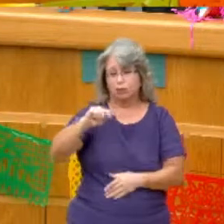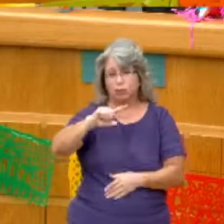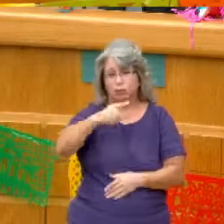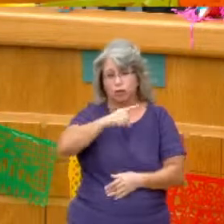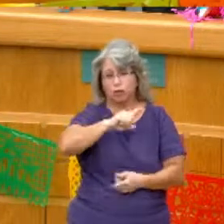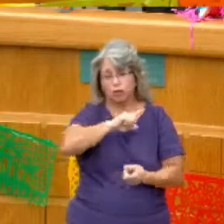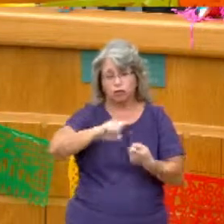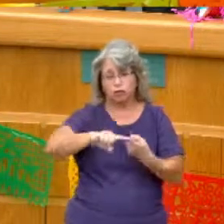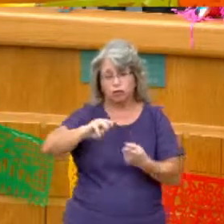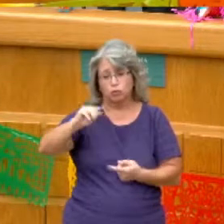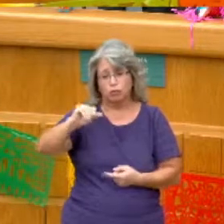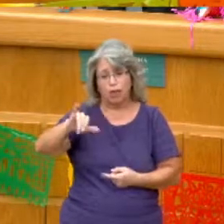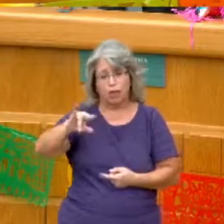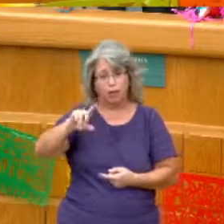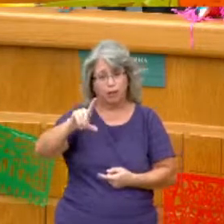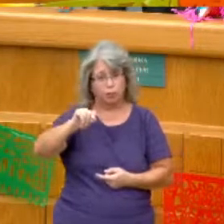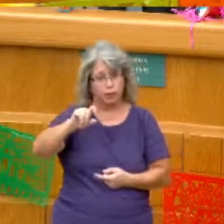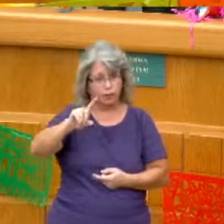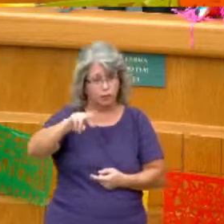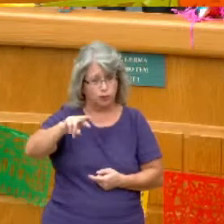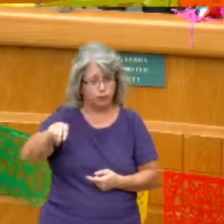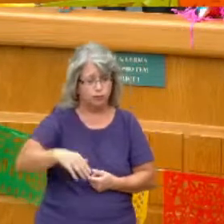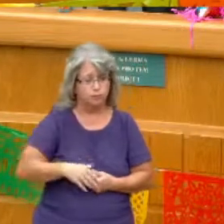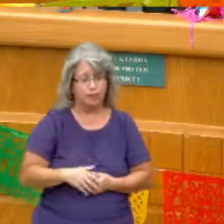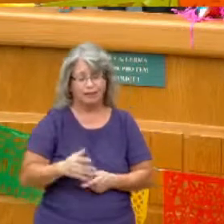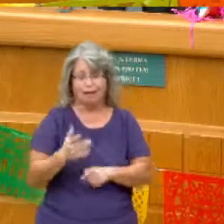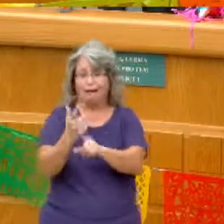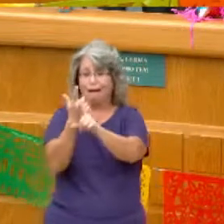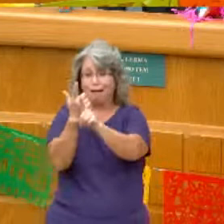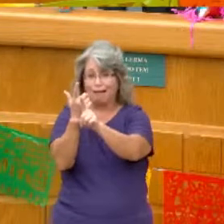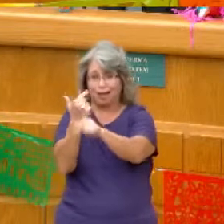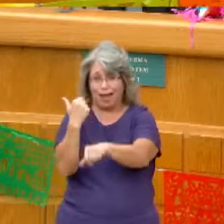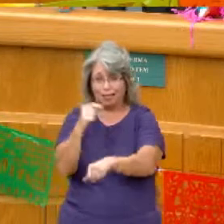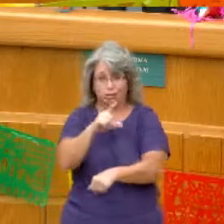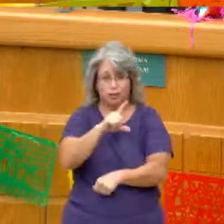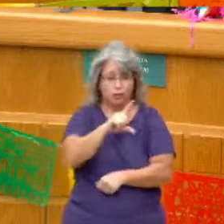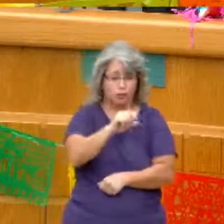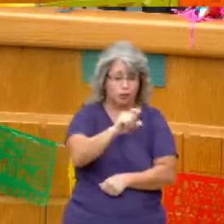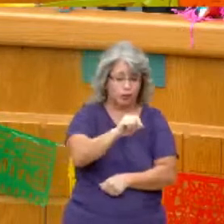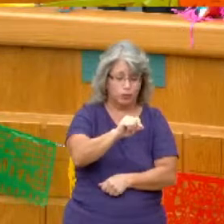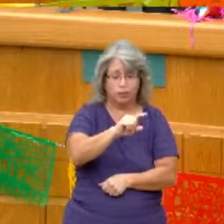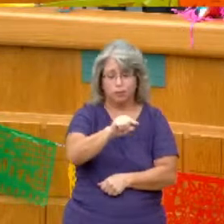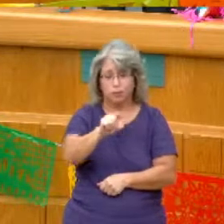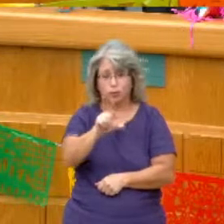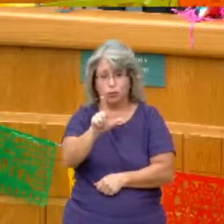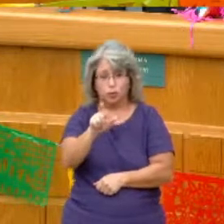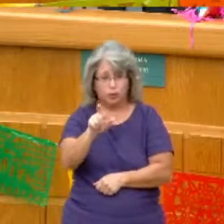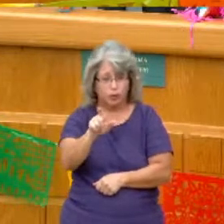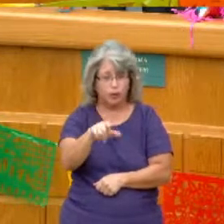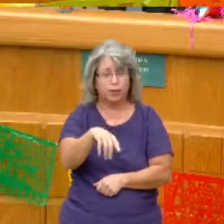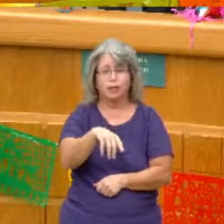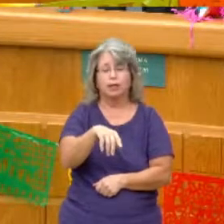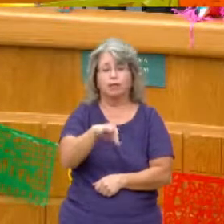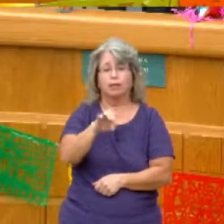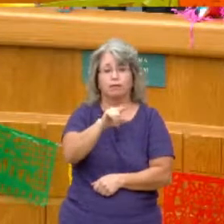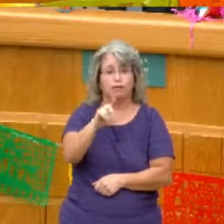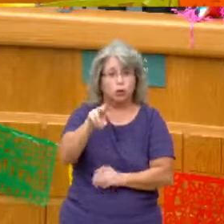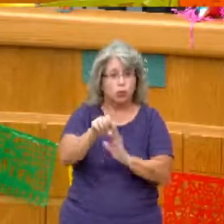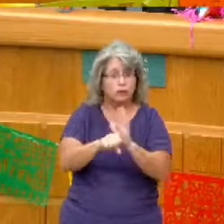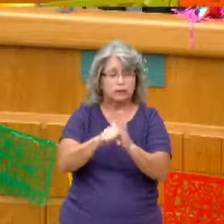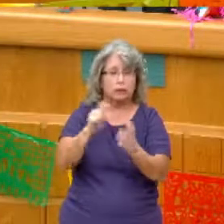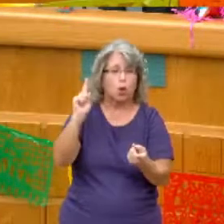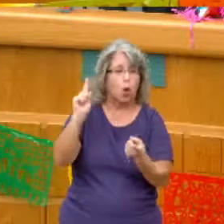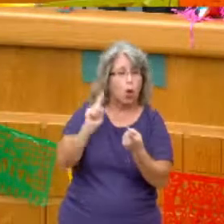flu activity was unusually low throughout 2020-2021 flu season in the United States.